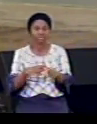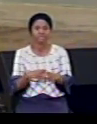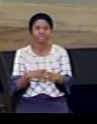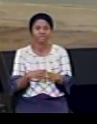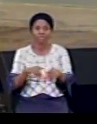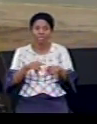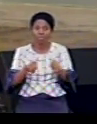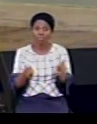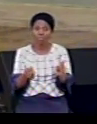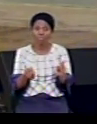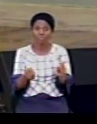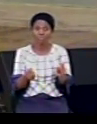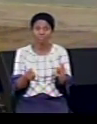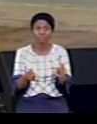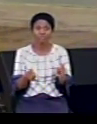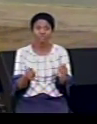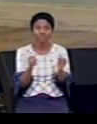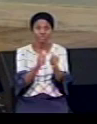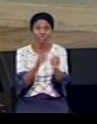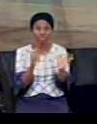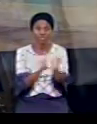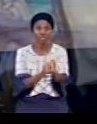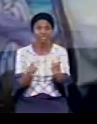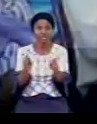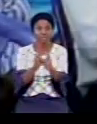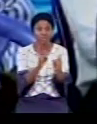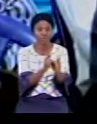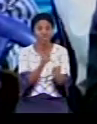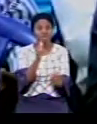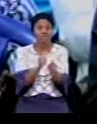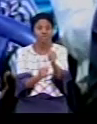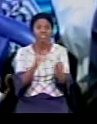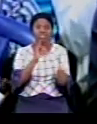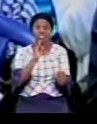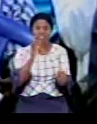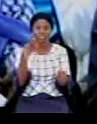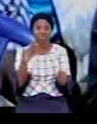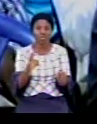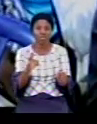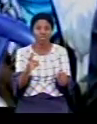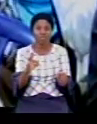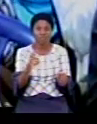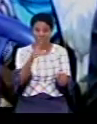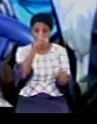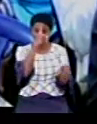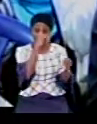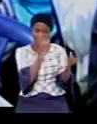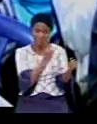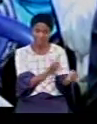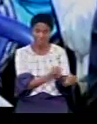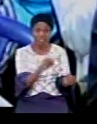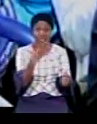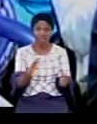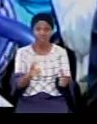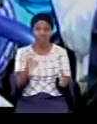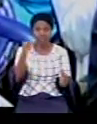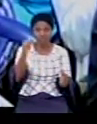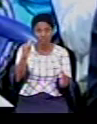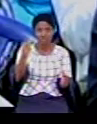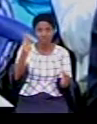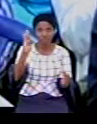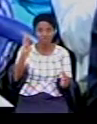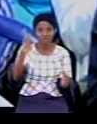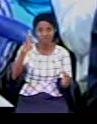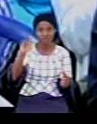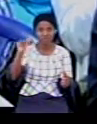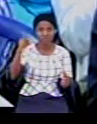to that also which is of the faith of Abraham. Faith of Abraham.